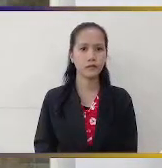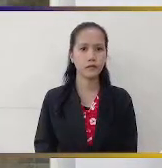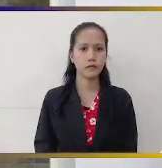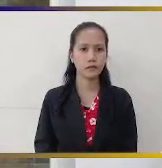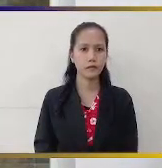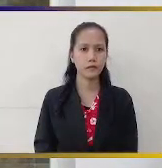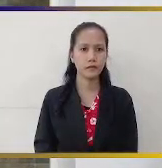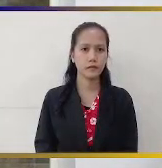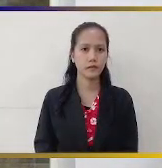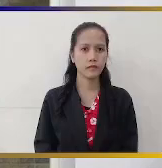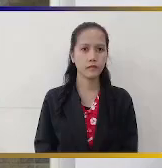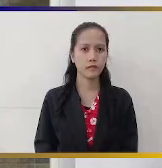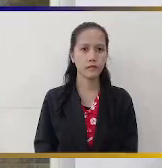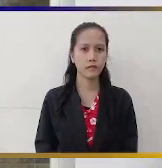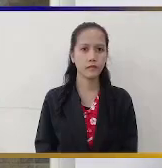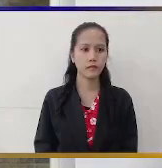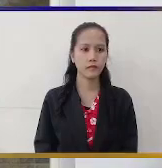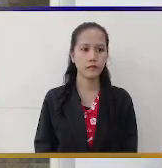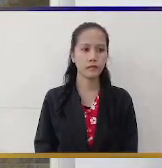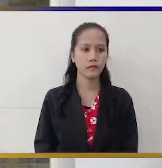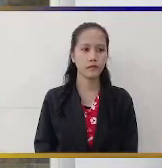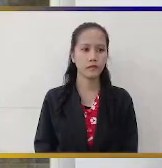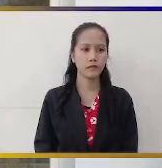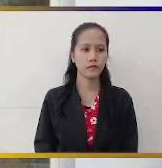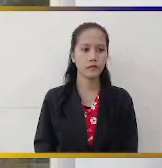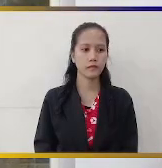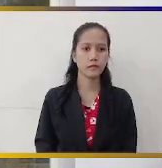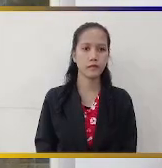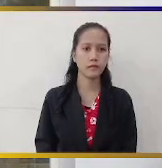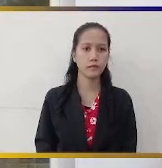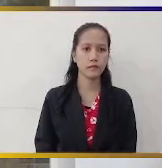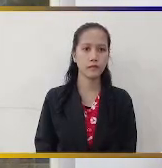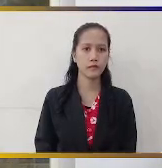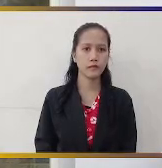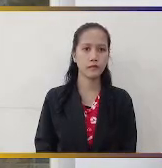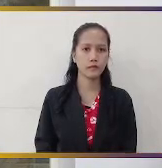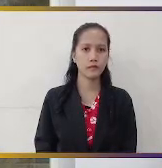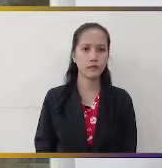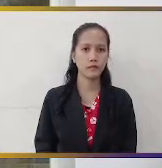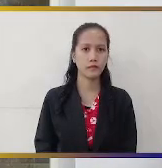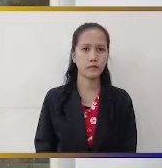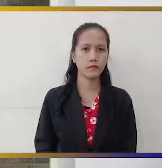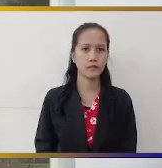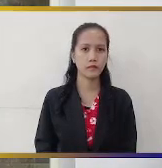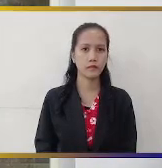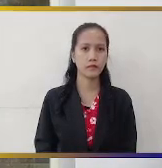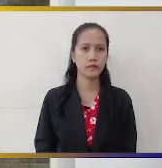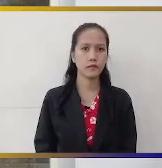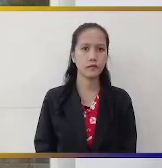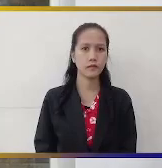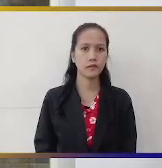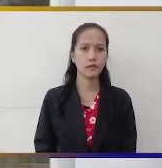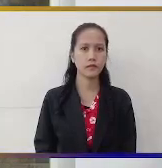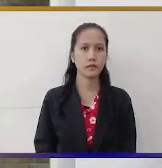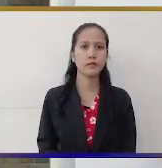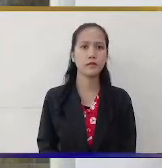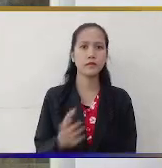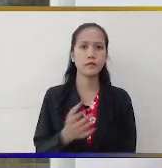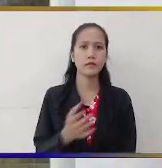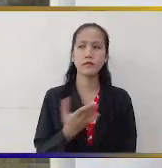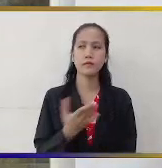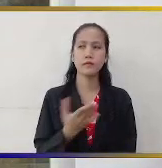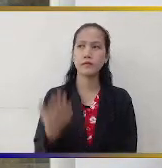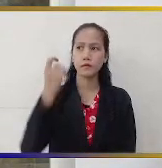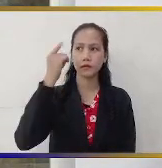He didn't have a vehicle. He hardly had anything. He invested everything He had, everything